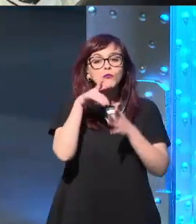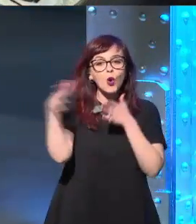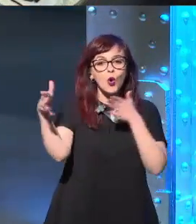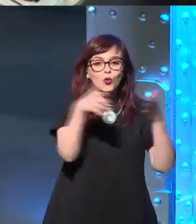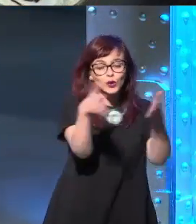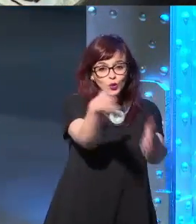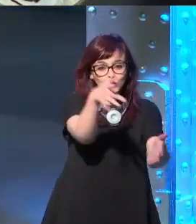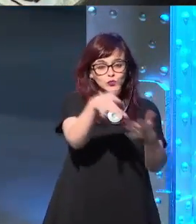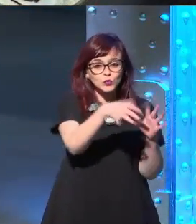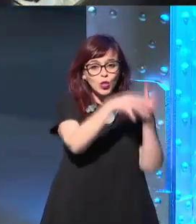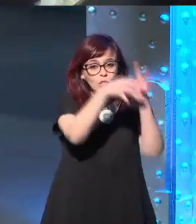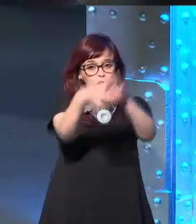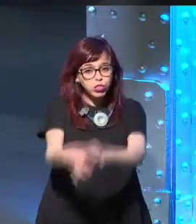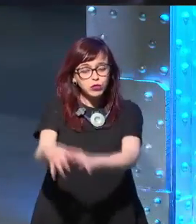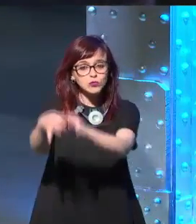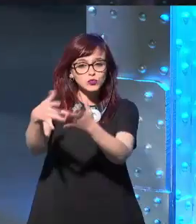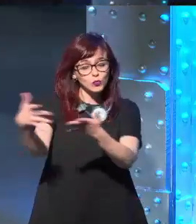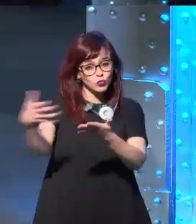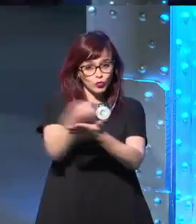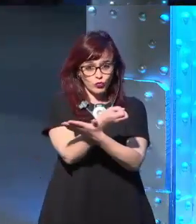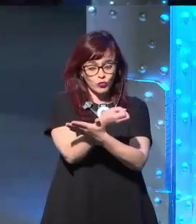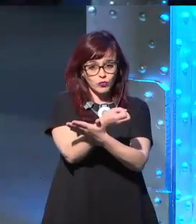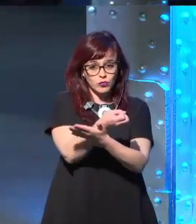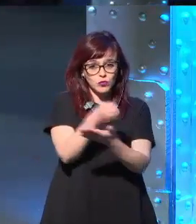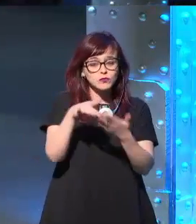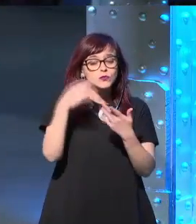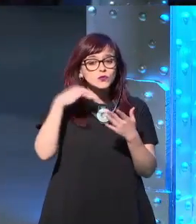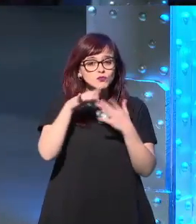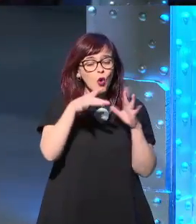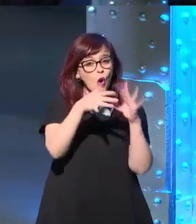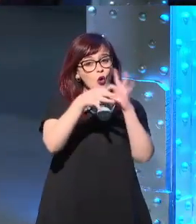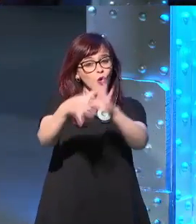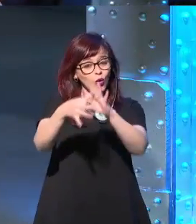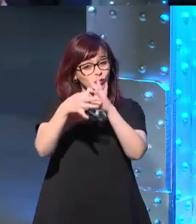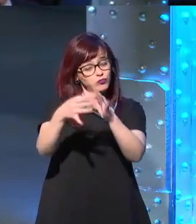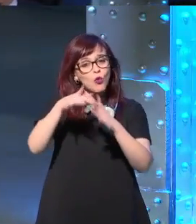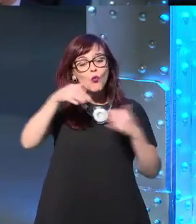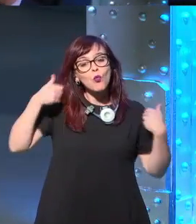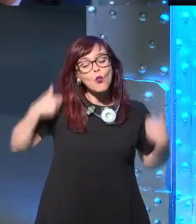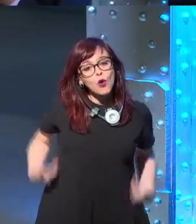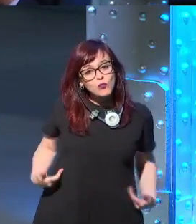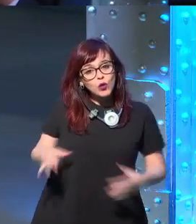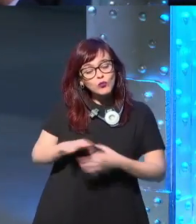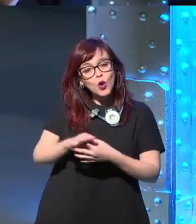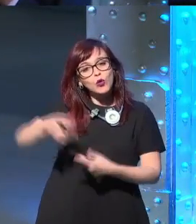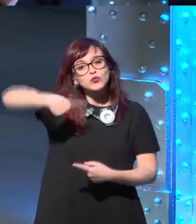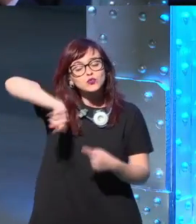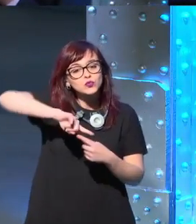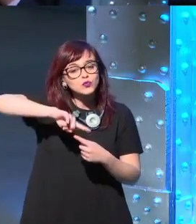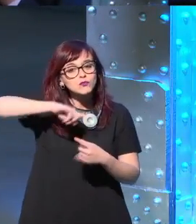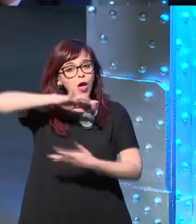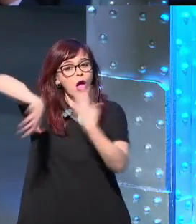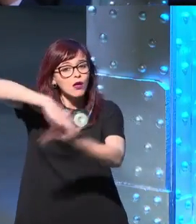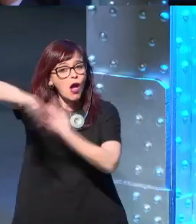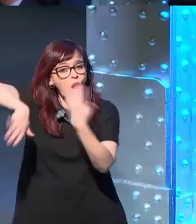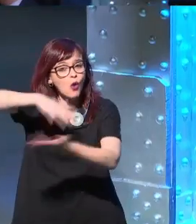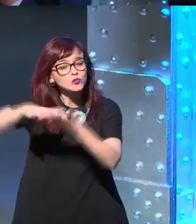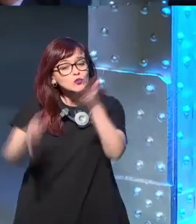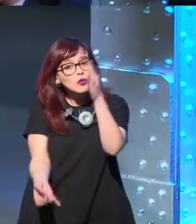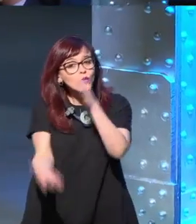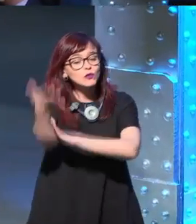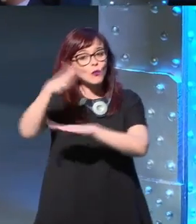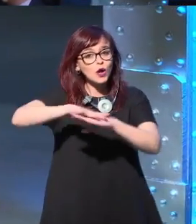connecting into the body, us connected to the spiritual creation. We see her